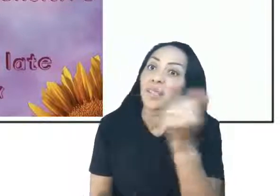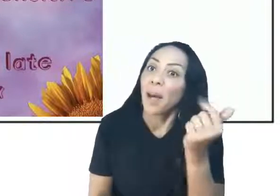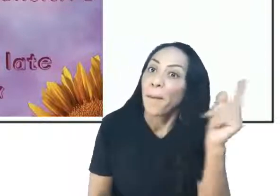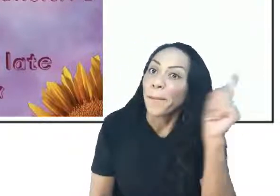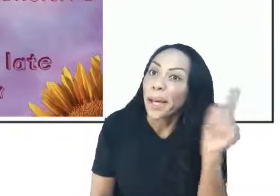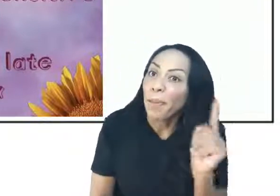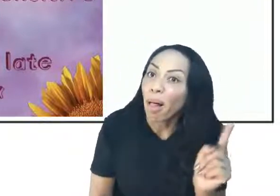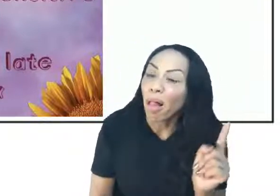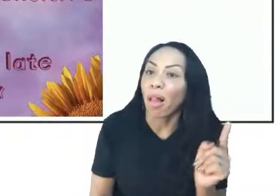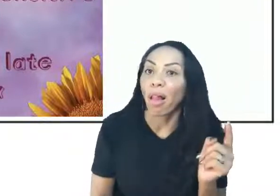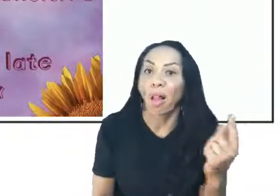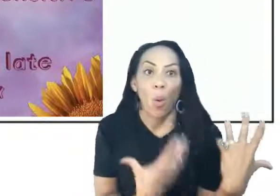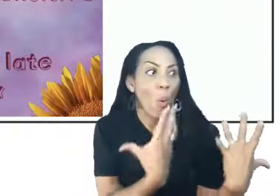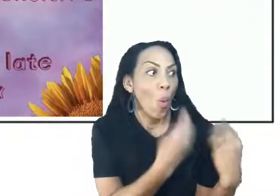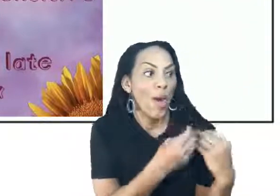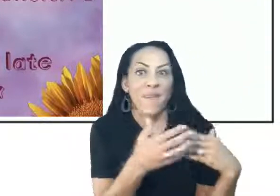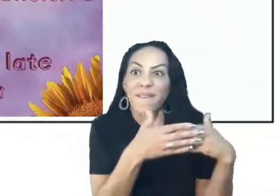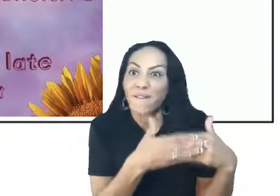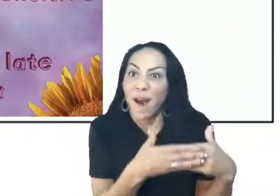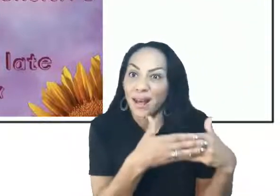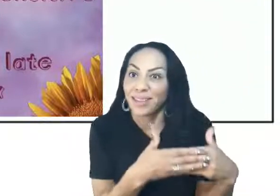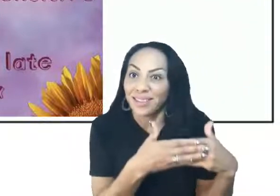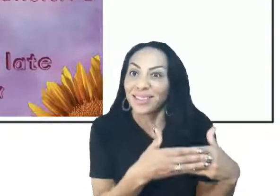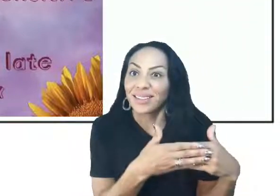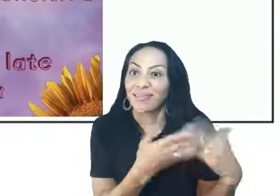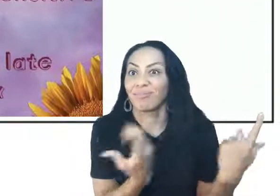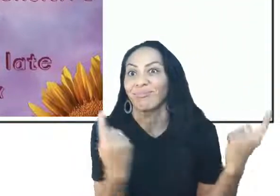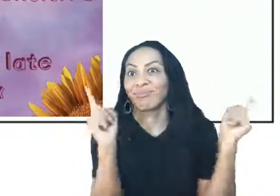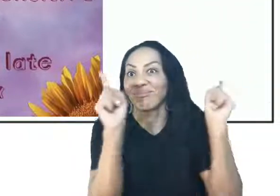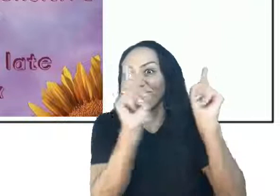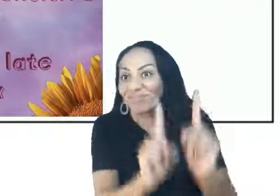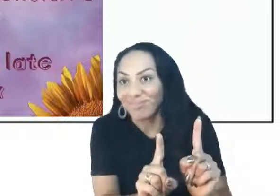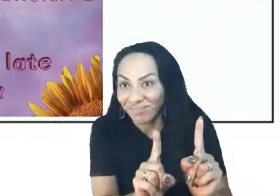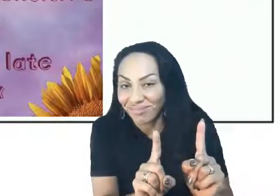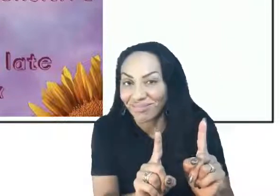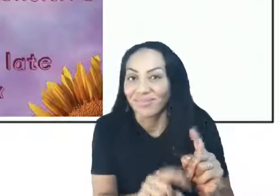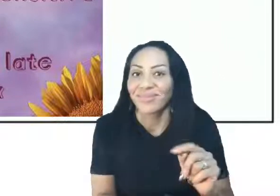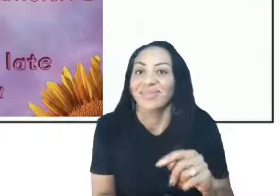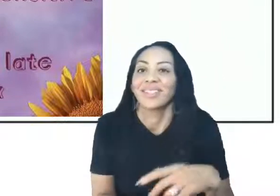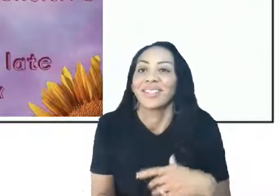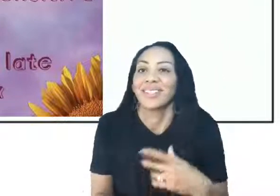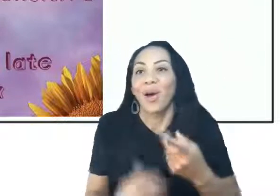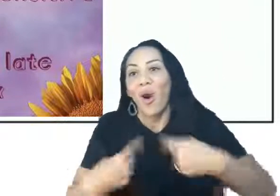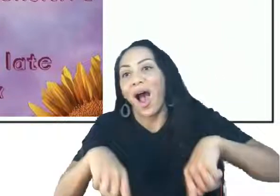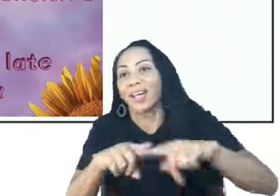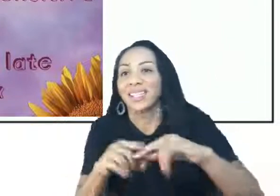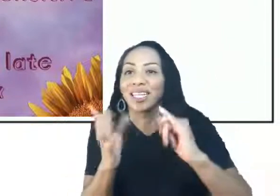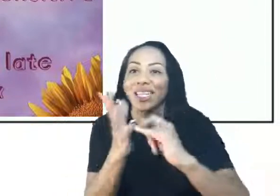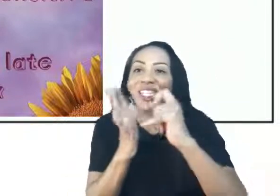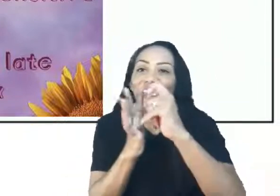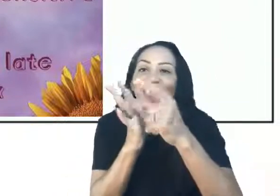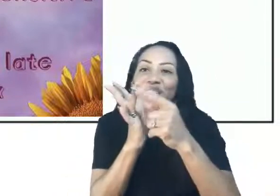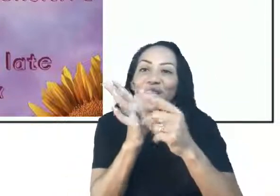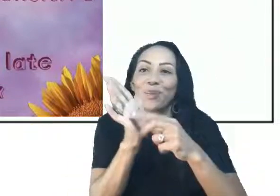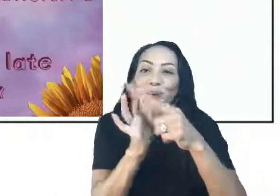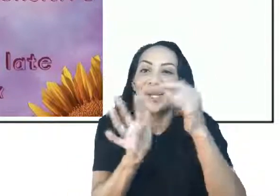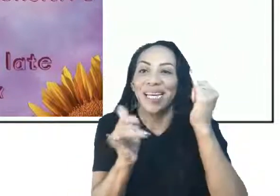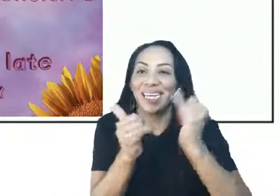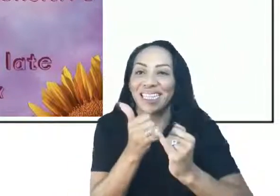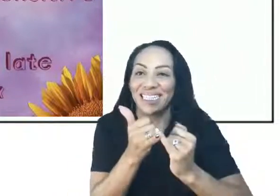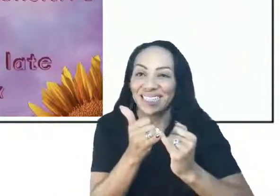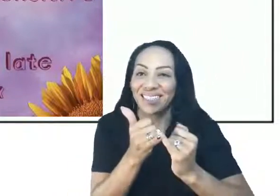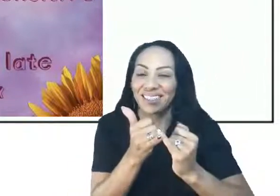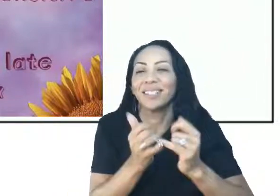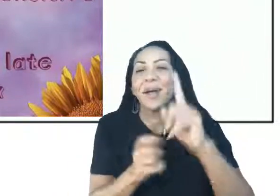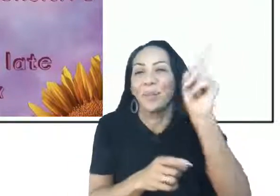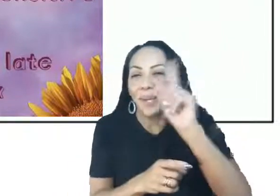down themselves, but there was a stage area where us spoonies could lie down, and then there was an auditorium where people could experience